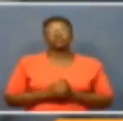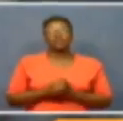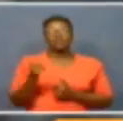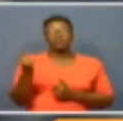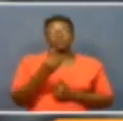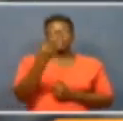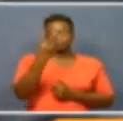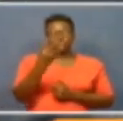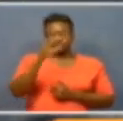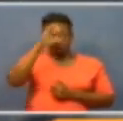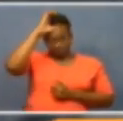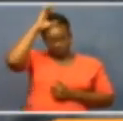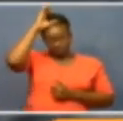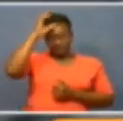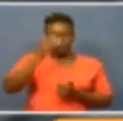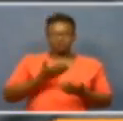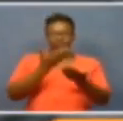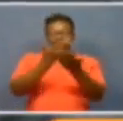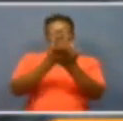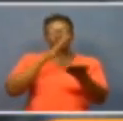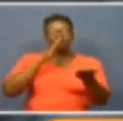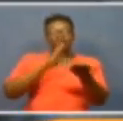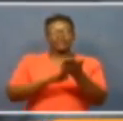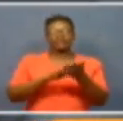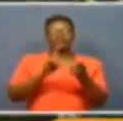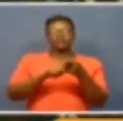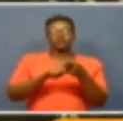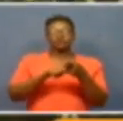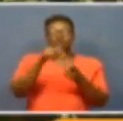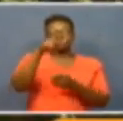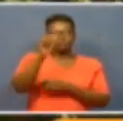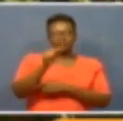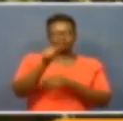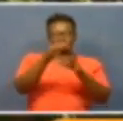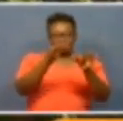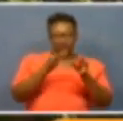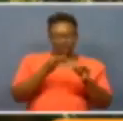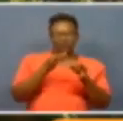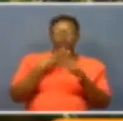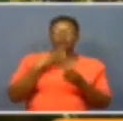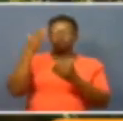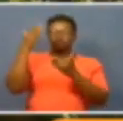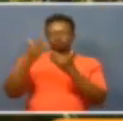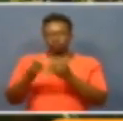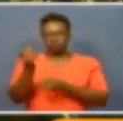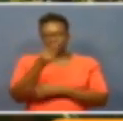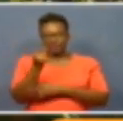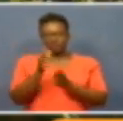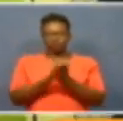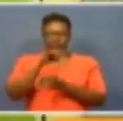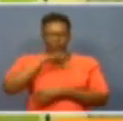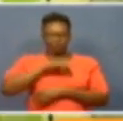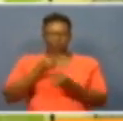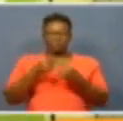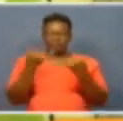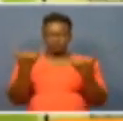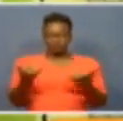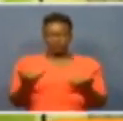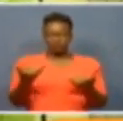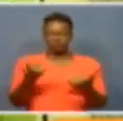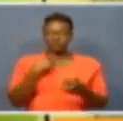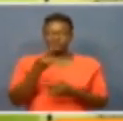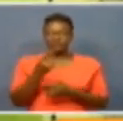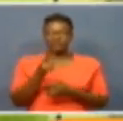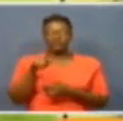Chebukati penned a letter to Treasury PS Kamau Thuge seeking to stop their monthly salary and benefits. But to date, he says he is yet to